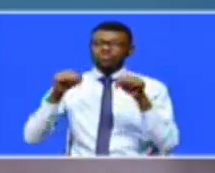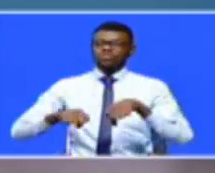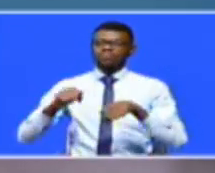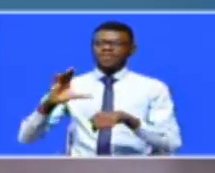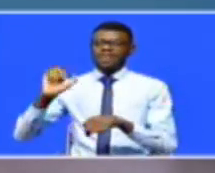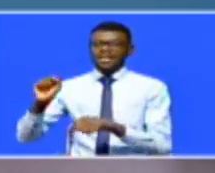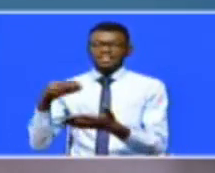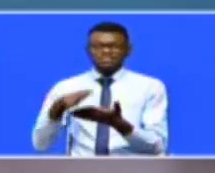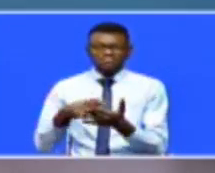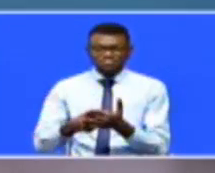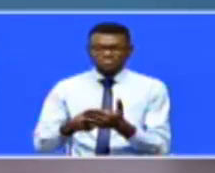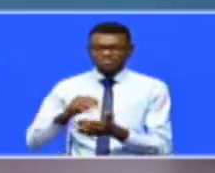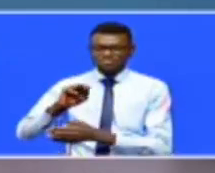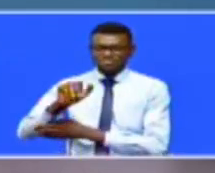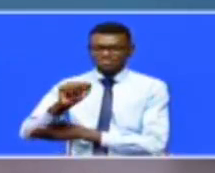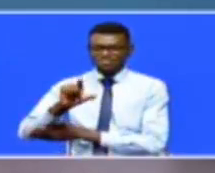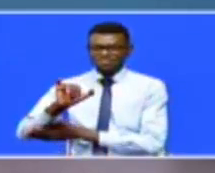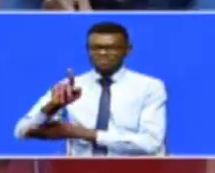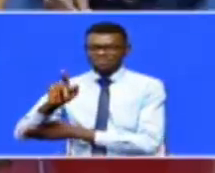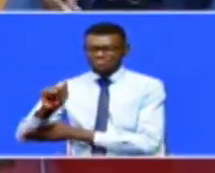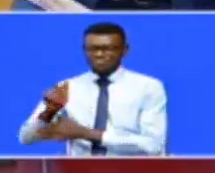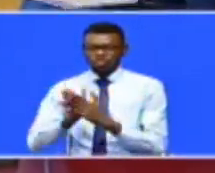Ukur Yettani. Malika Kazi with the details.